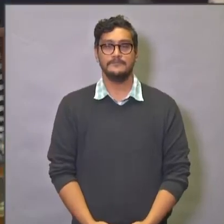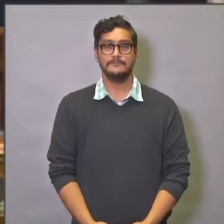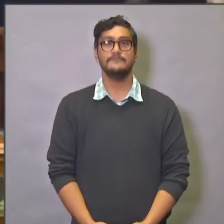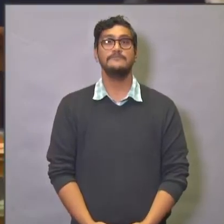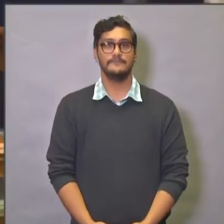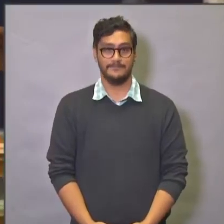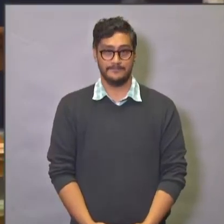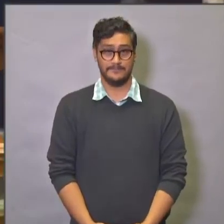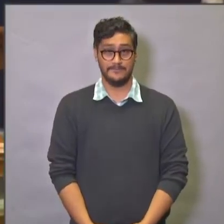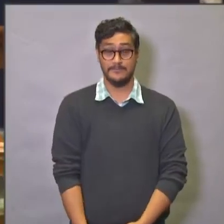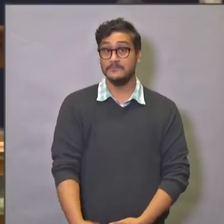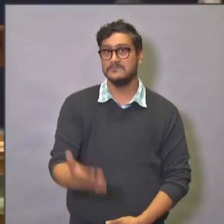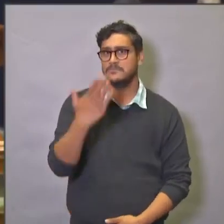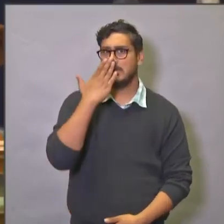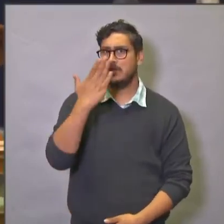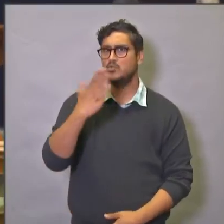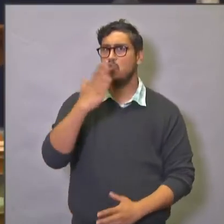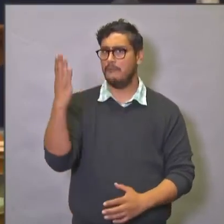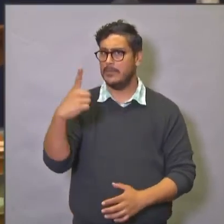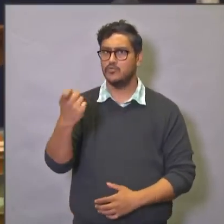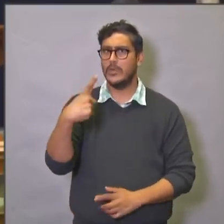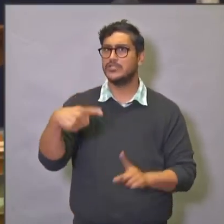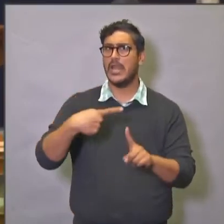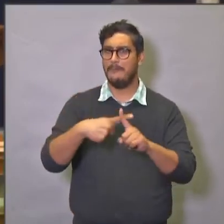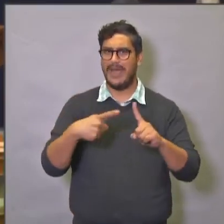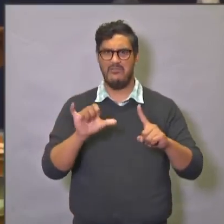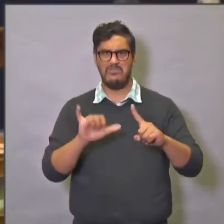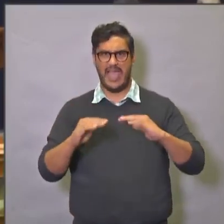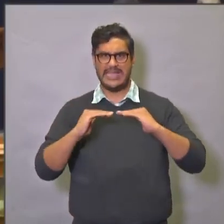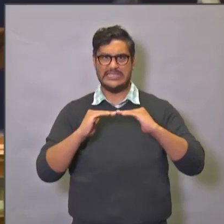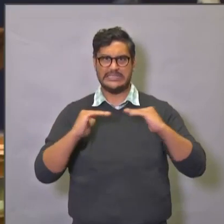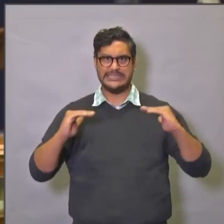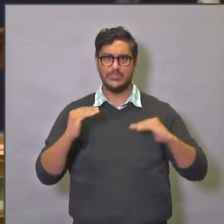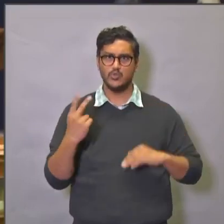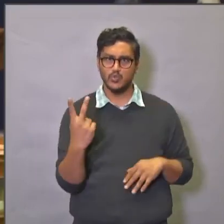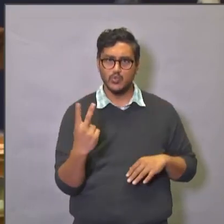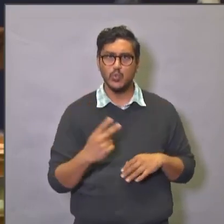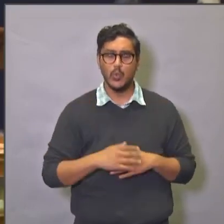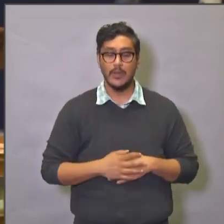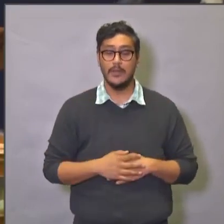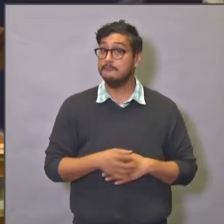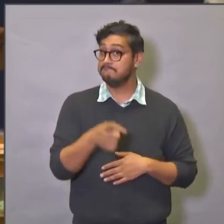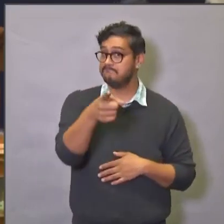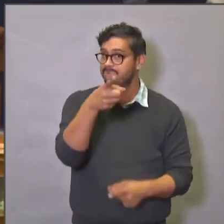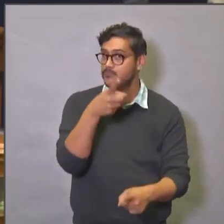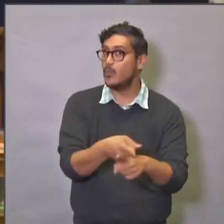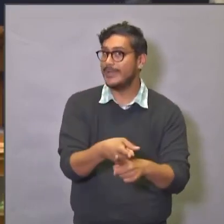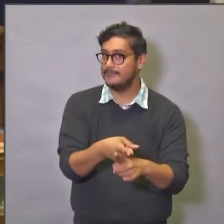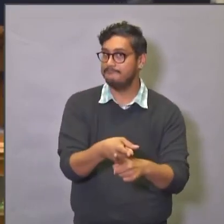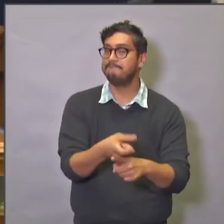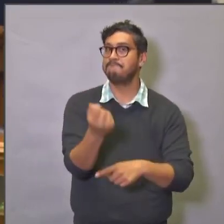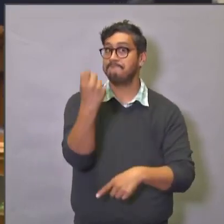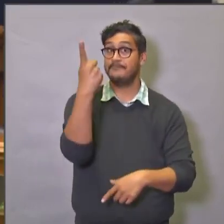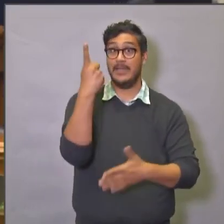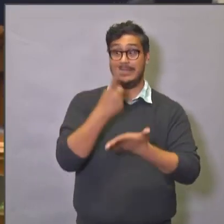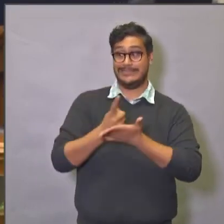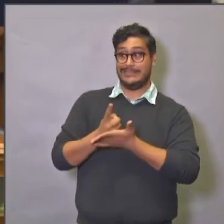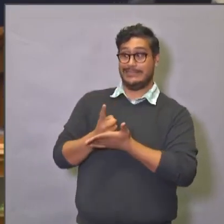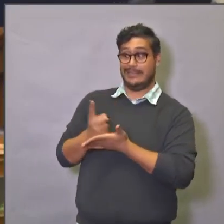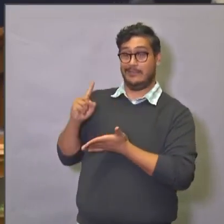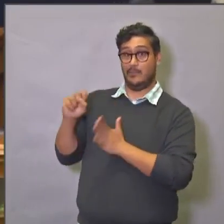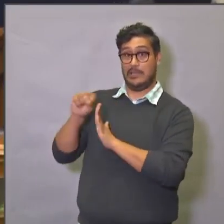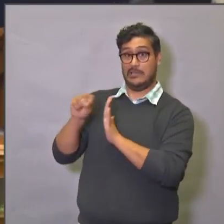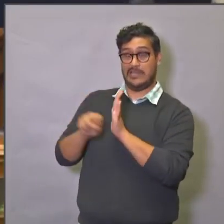Yeah, thanks so much for the question about Tier 2. And you're right to note that last week when the state